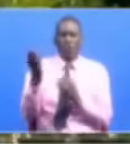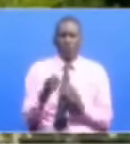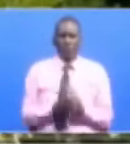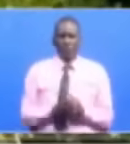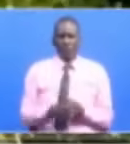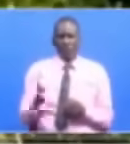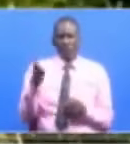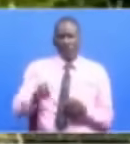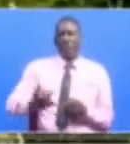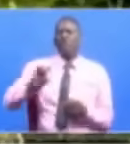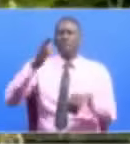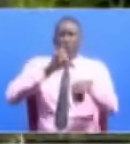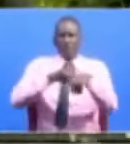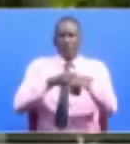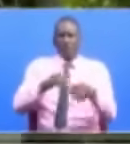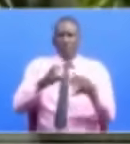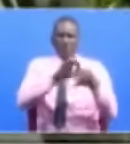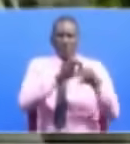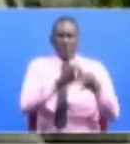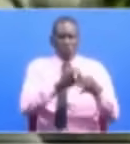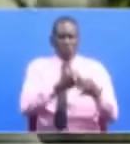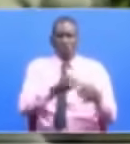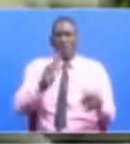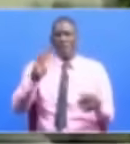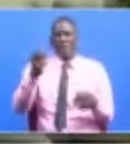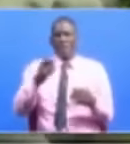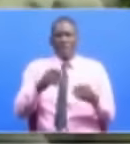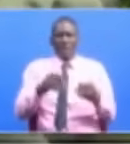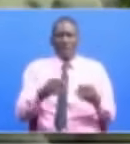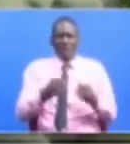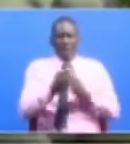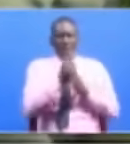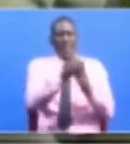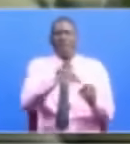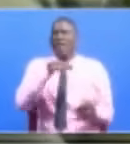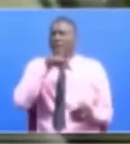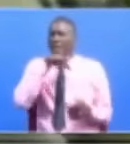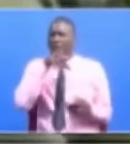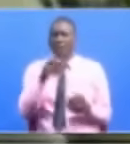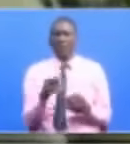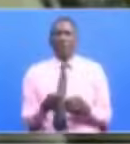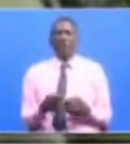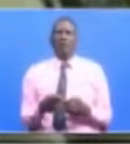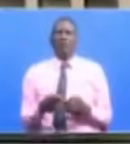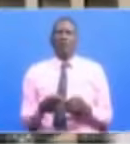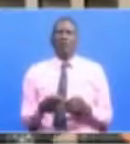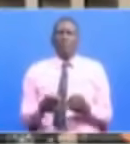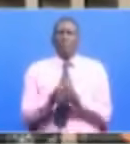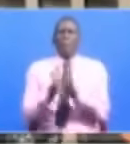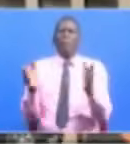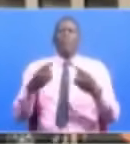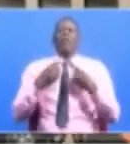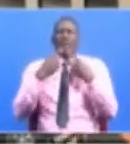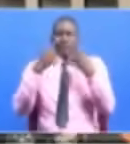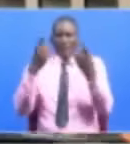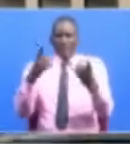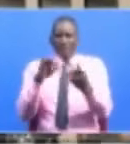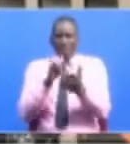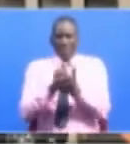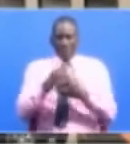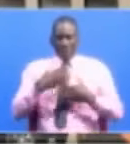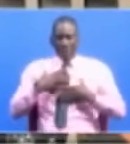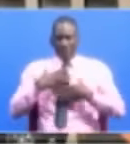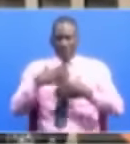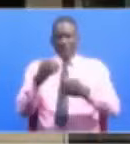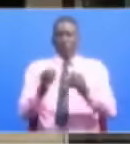This is the first time Azimio la Umoja One Kenya coalition leader Raila Odinga is publicly declaring his interest